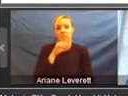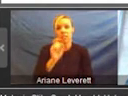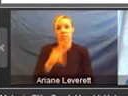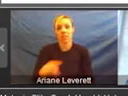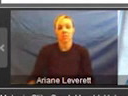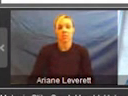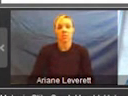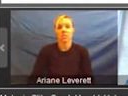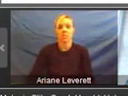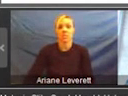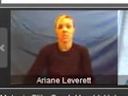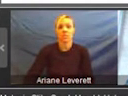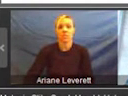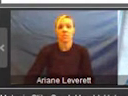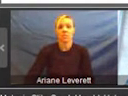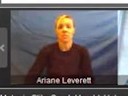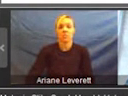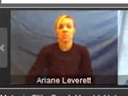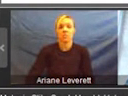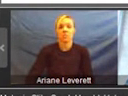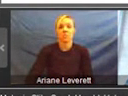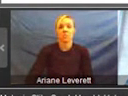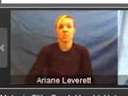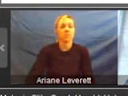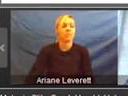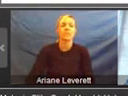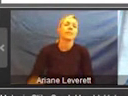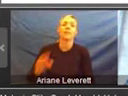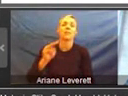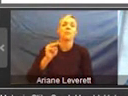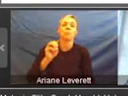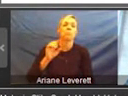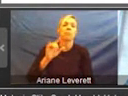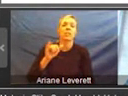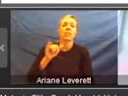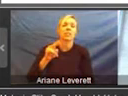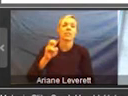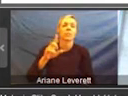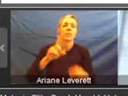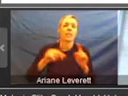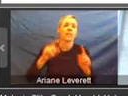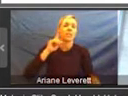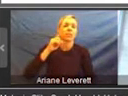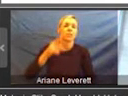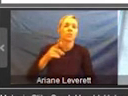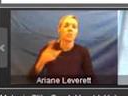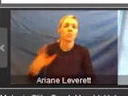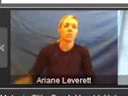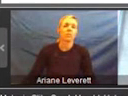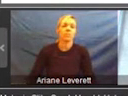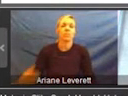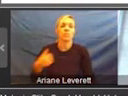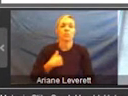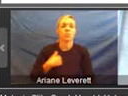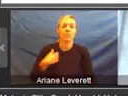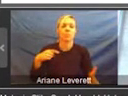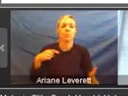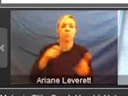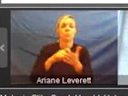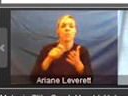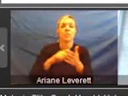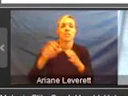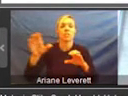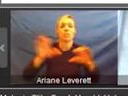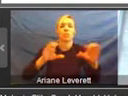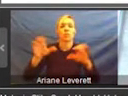Oh, did it not Melanie, work? we can't hear you. Okay, I'll write it in the chat box. Can you hear me now? Now